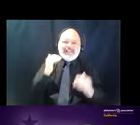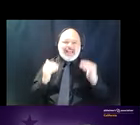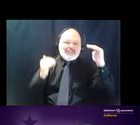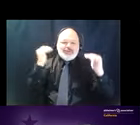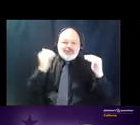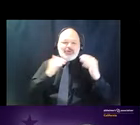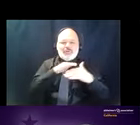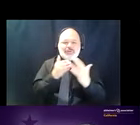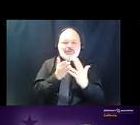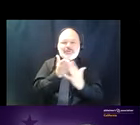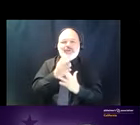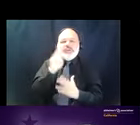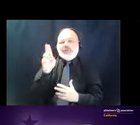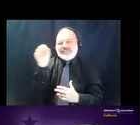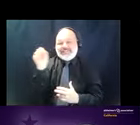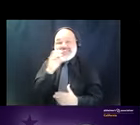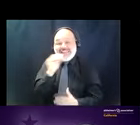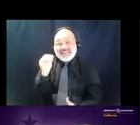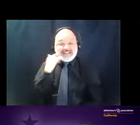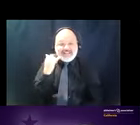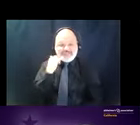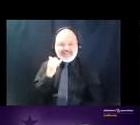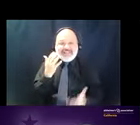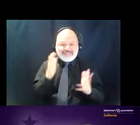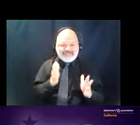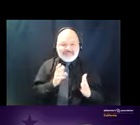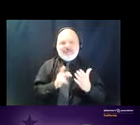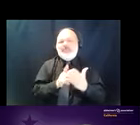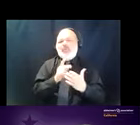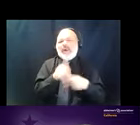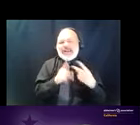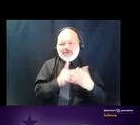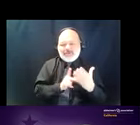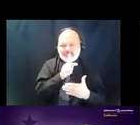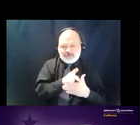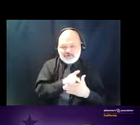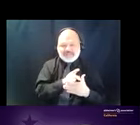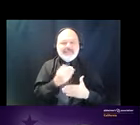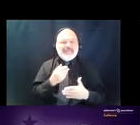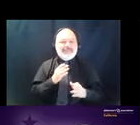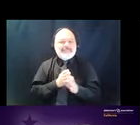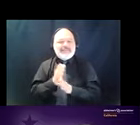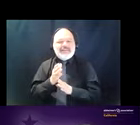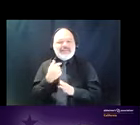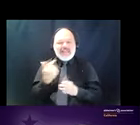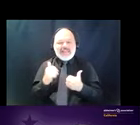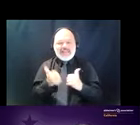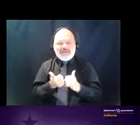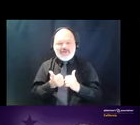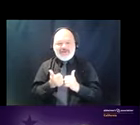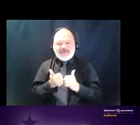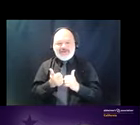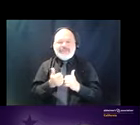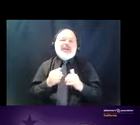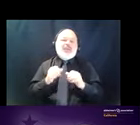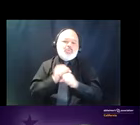States and California. And then I will dive into programs. Mainly it's important when we penetrate the communities and when we are working